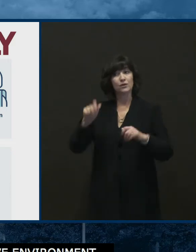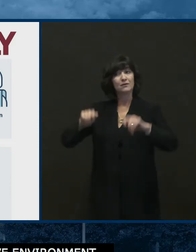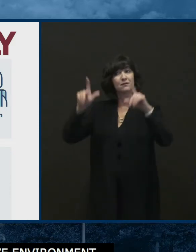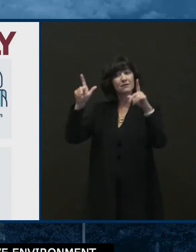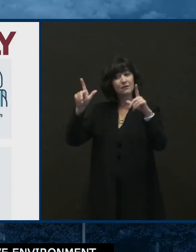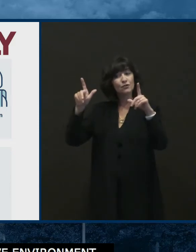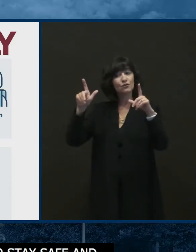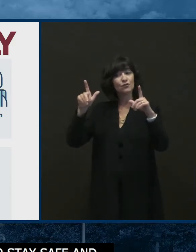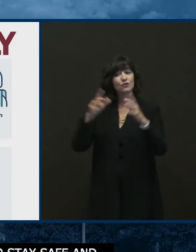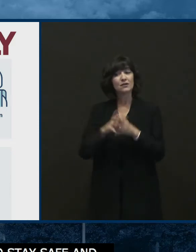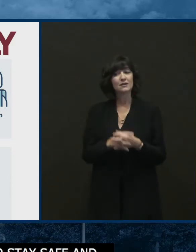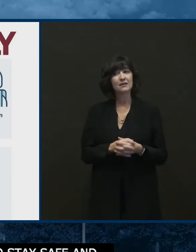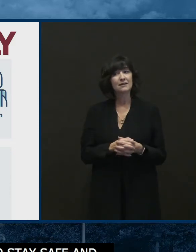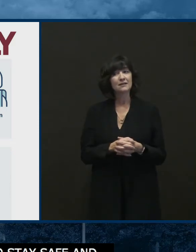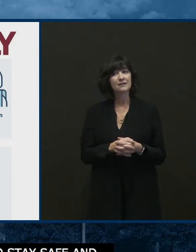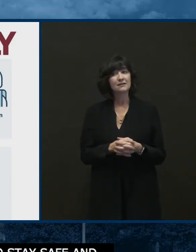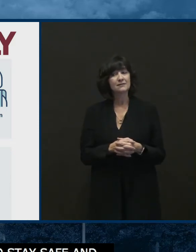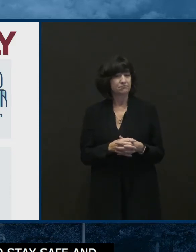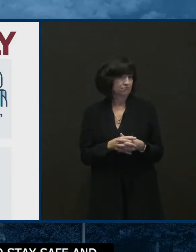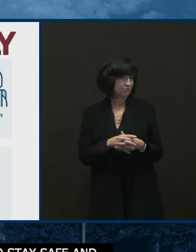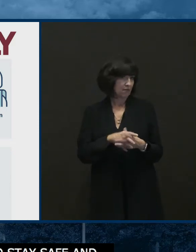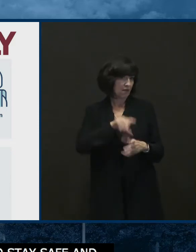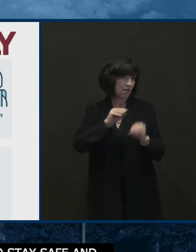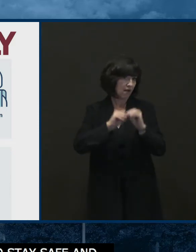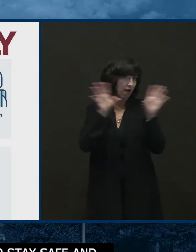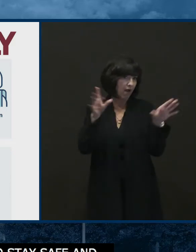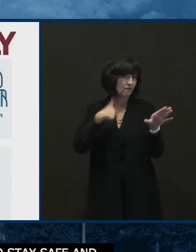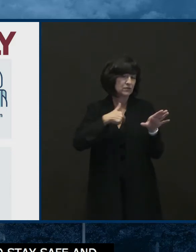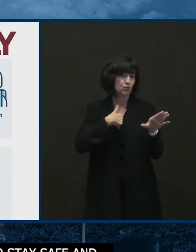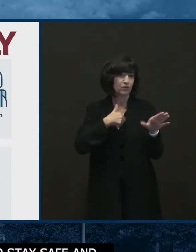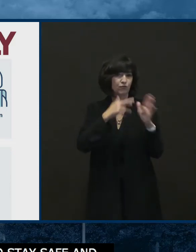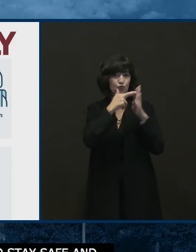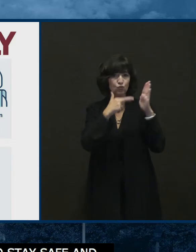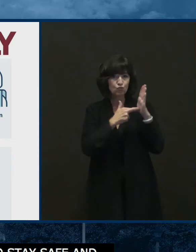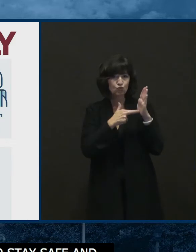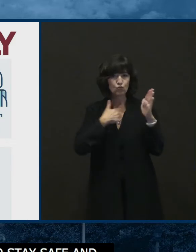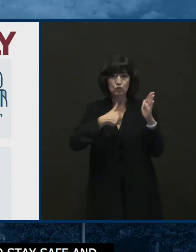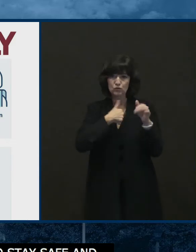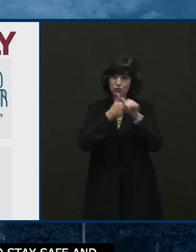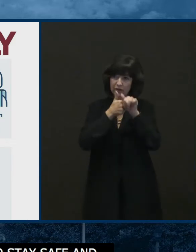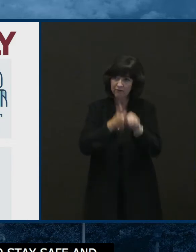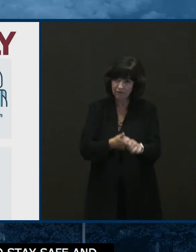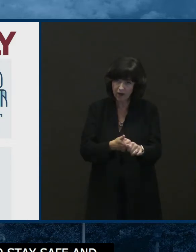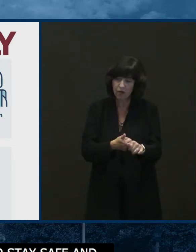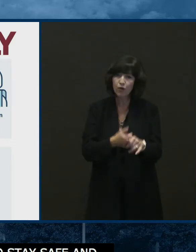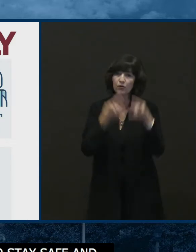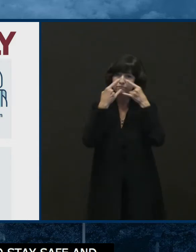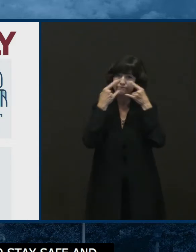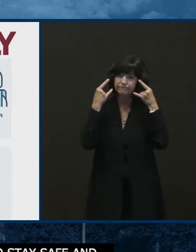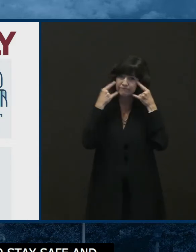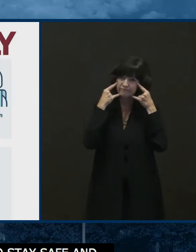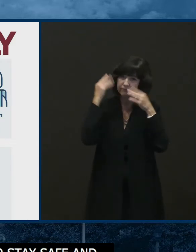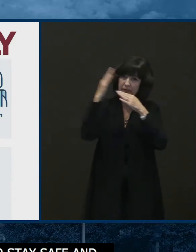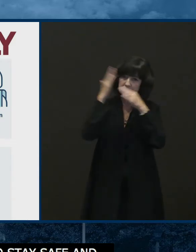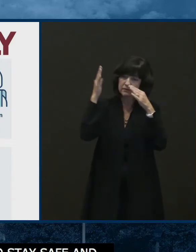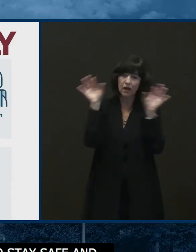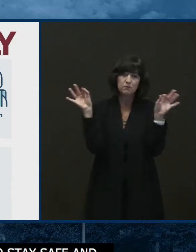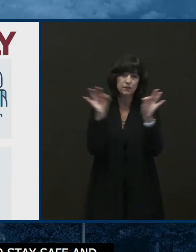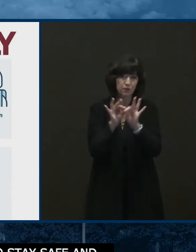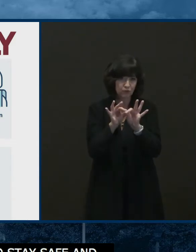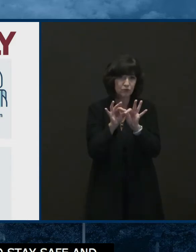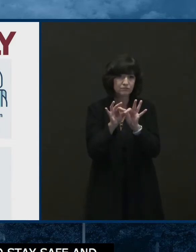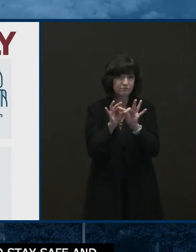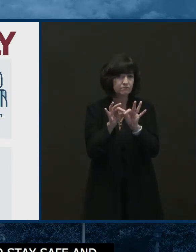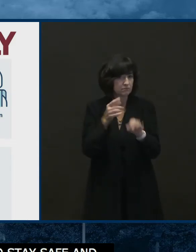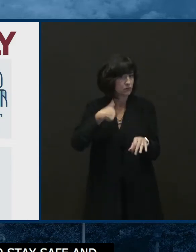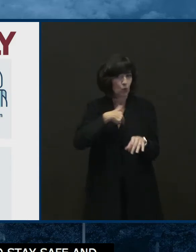various rules that we need to follow. Wearing face masks is really important, and we know that that has proven to be